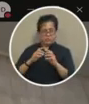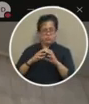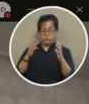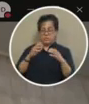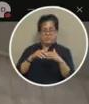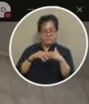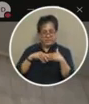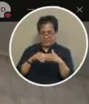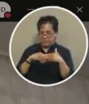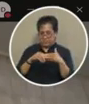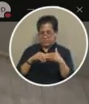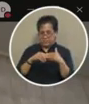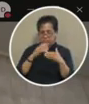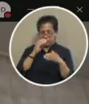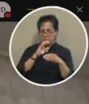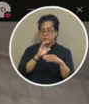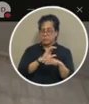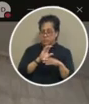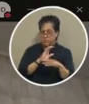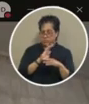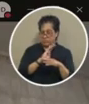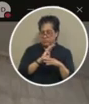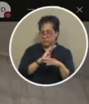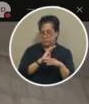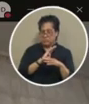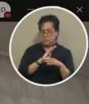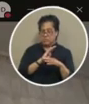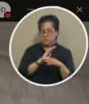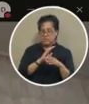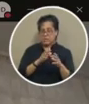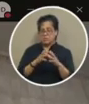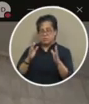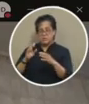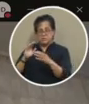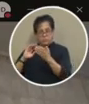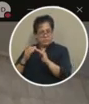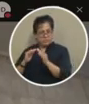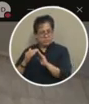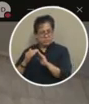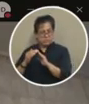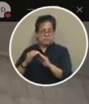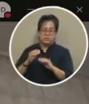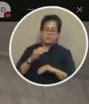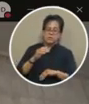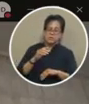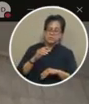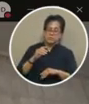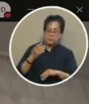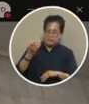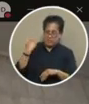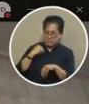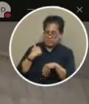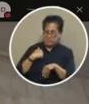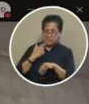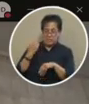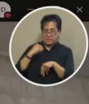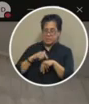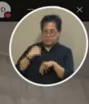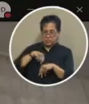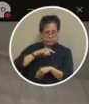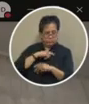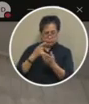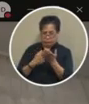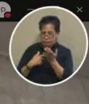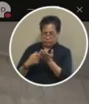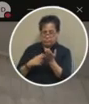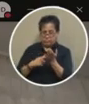flexibility on commercial tenants as it does for residential. Since the last time we all met, the Texas